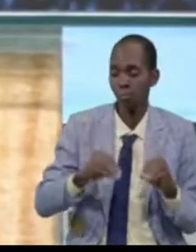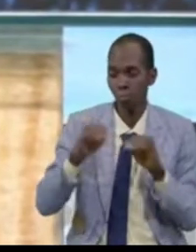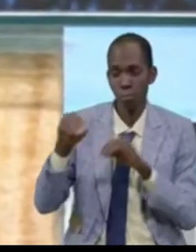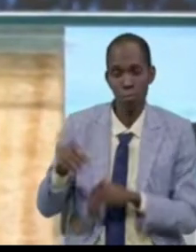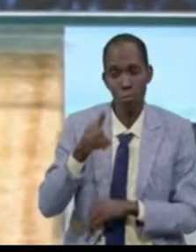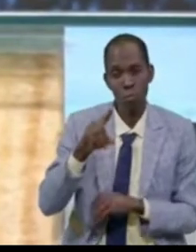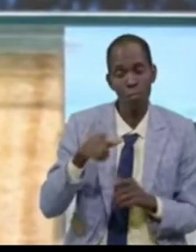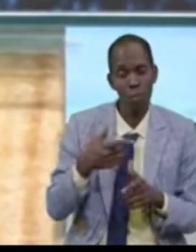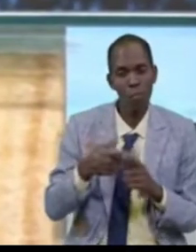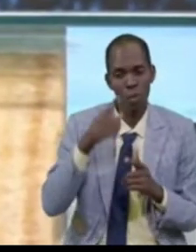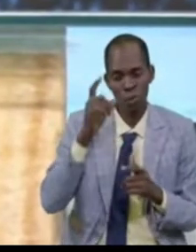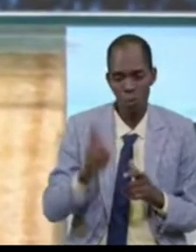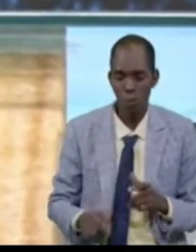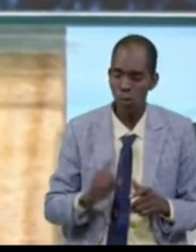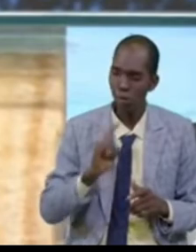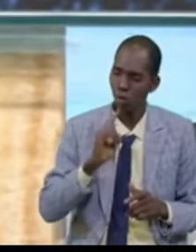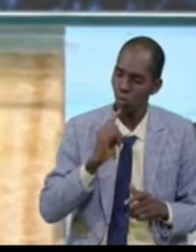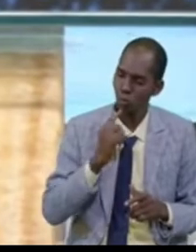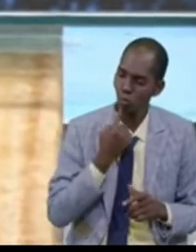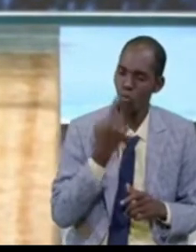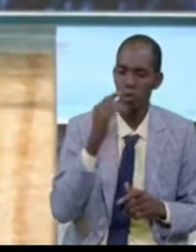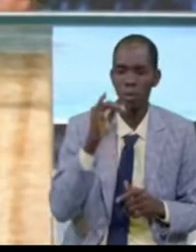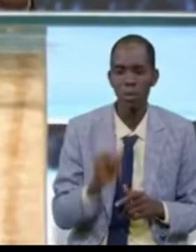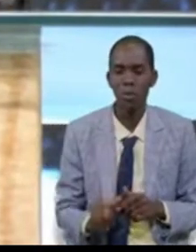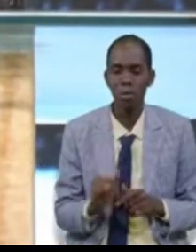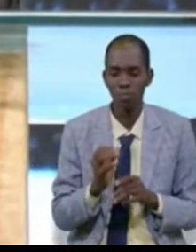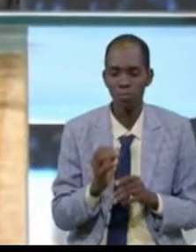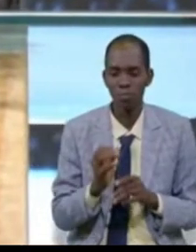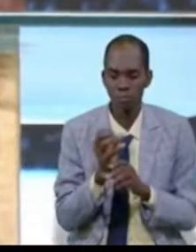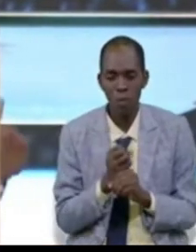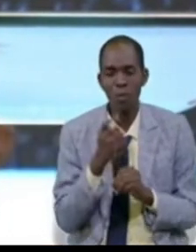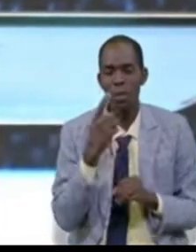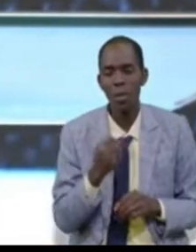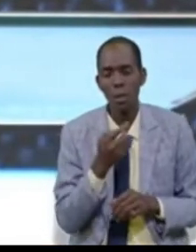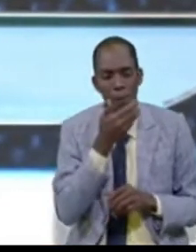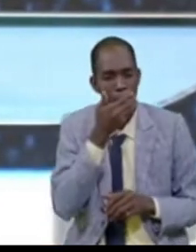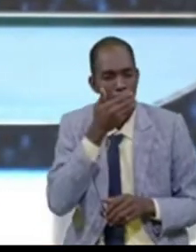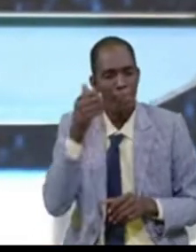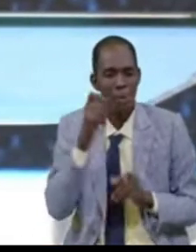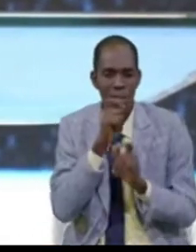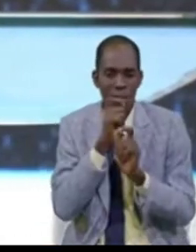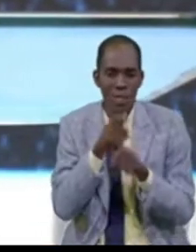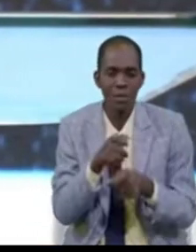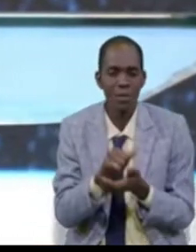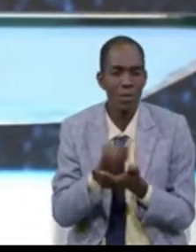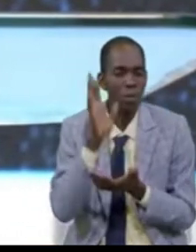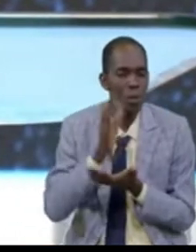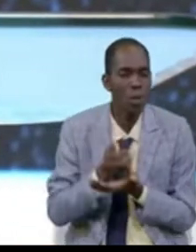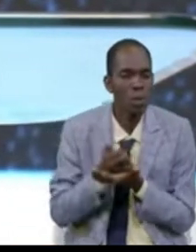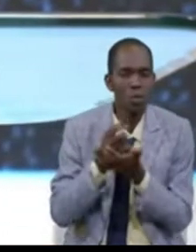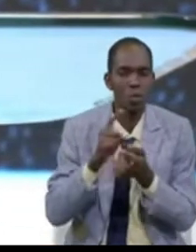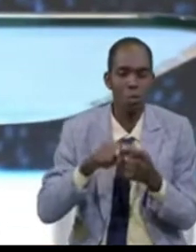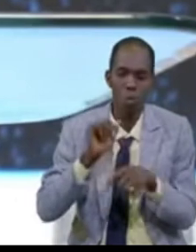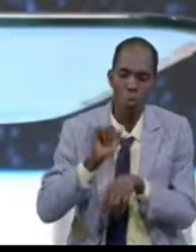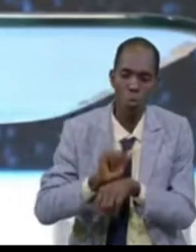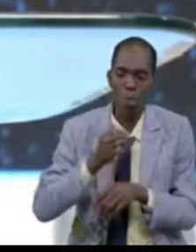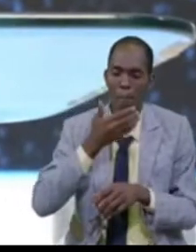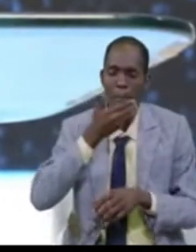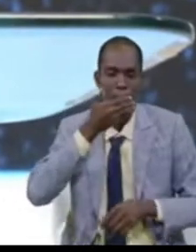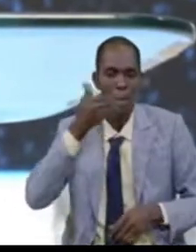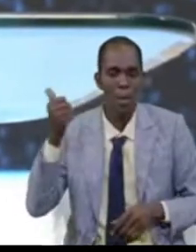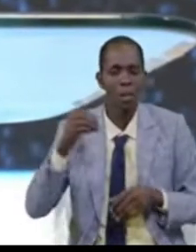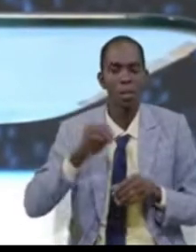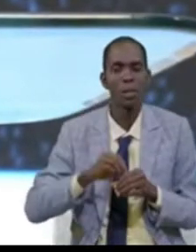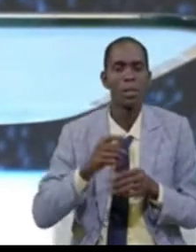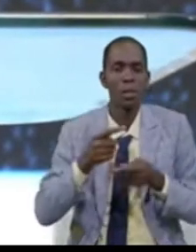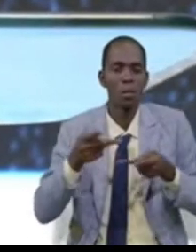will covet honestly the best gifts that will make you function appropriately in the